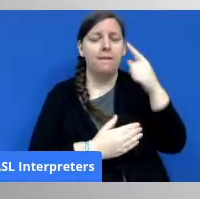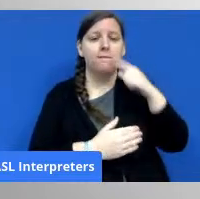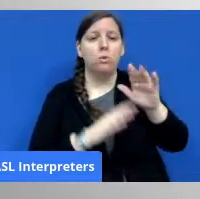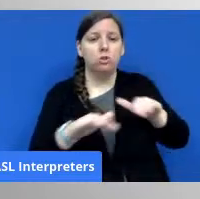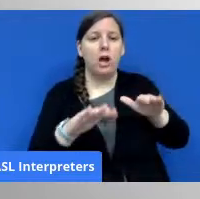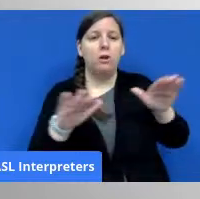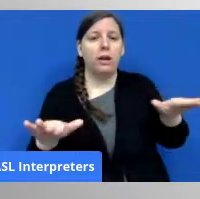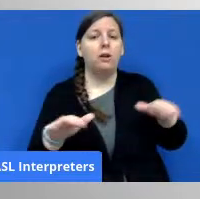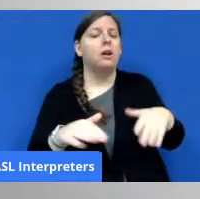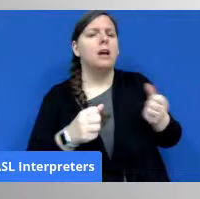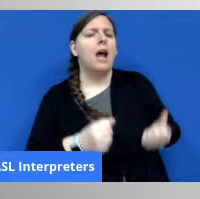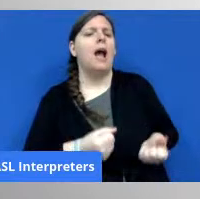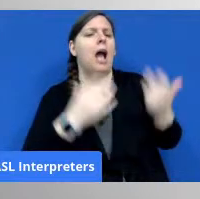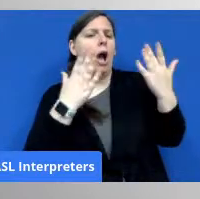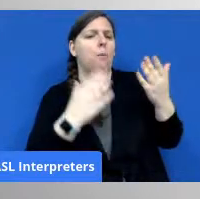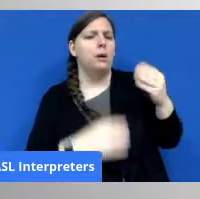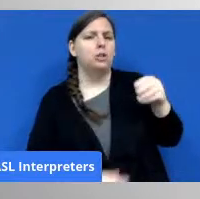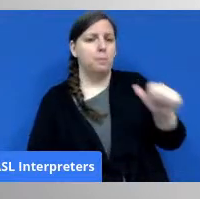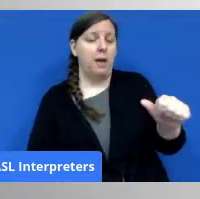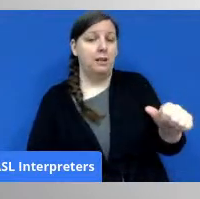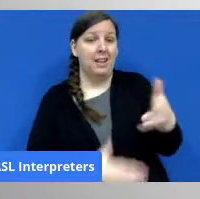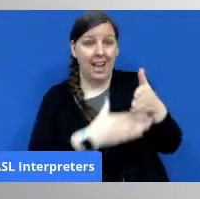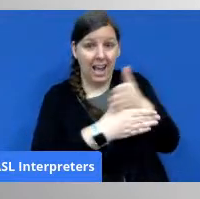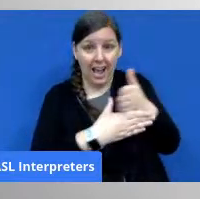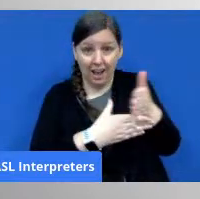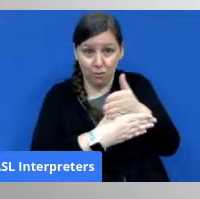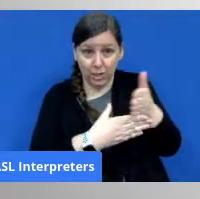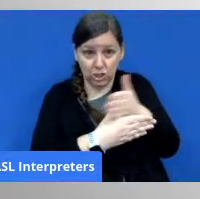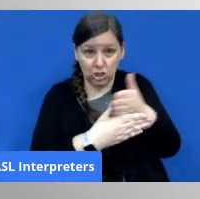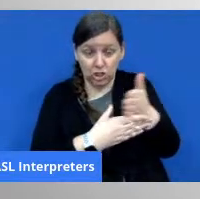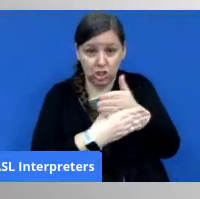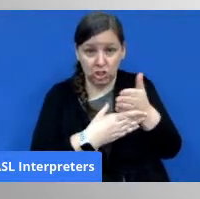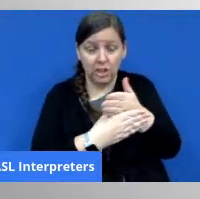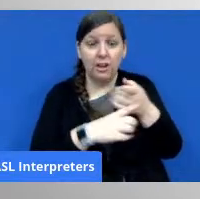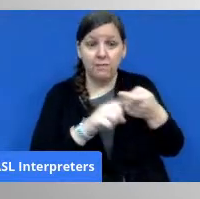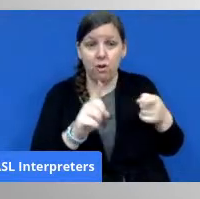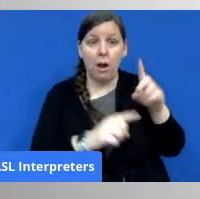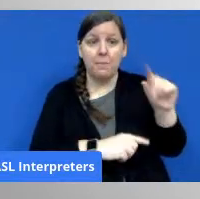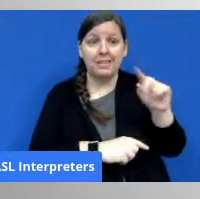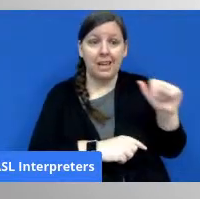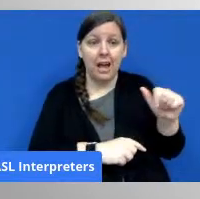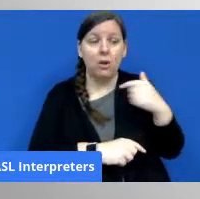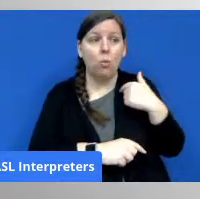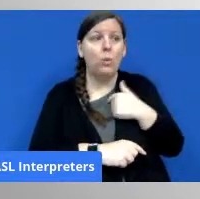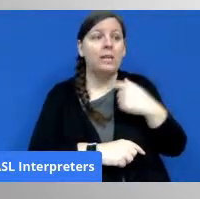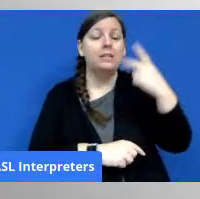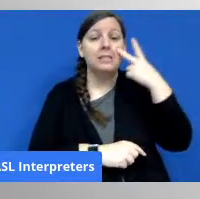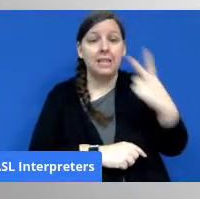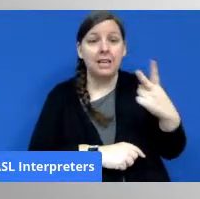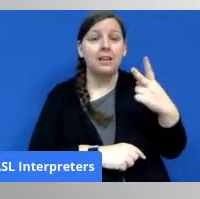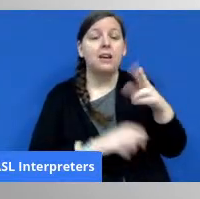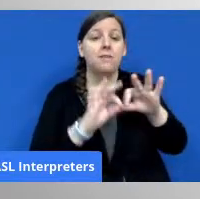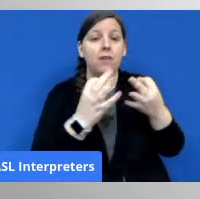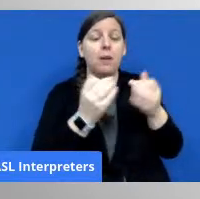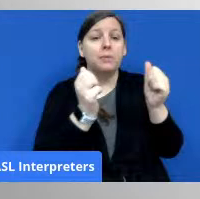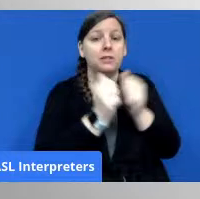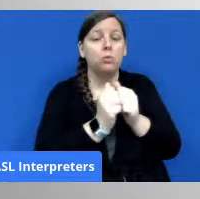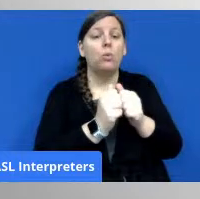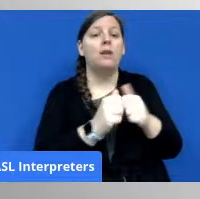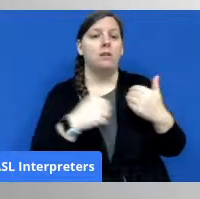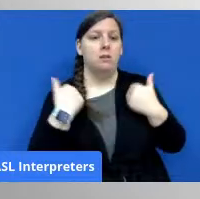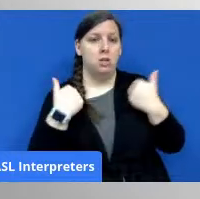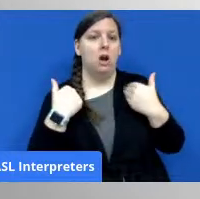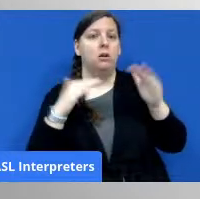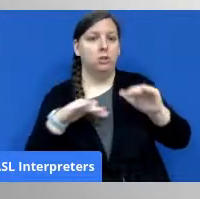On average in Athens, Georgia, from these data, what we see is that for families with children less than age 6, so they're